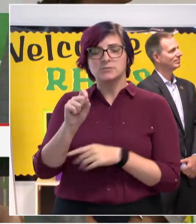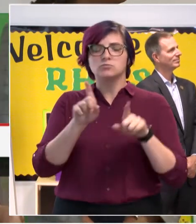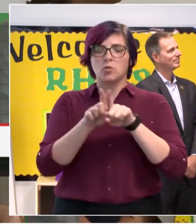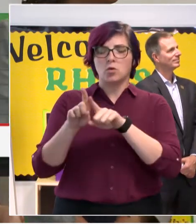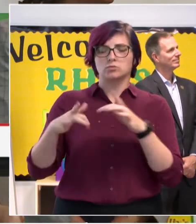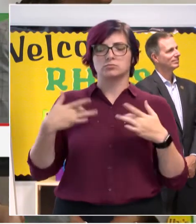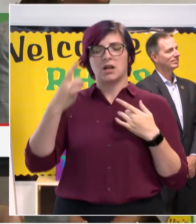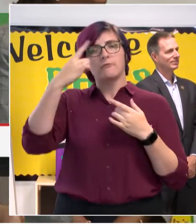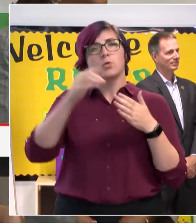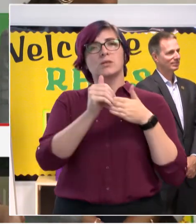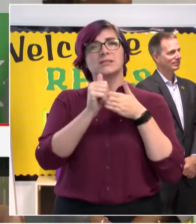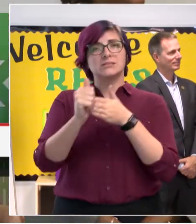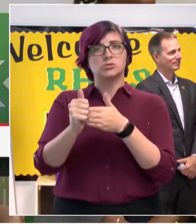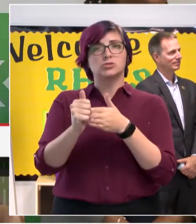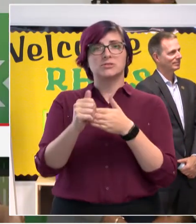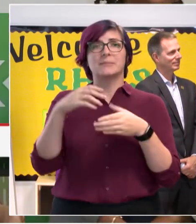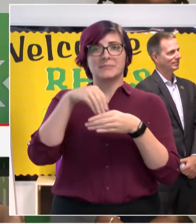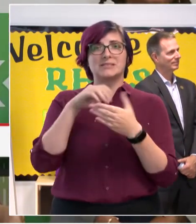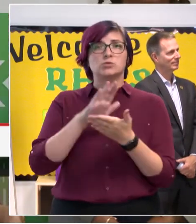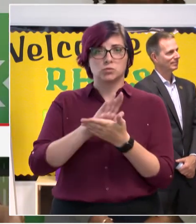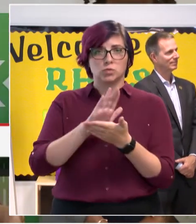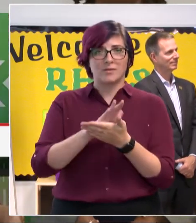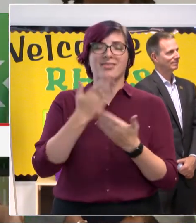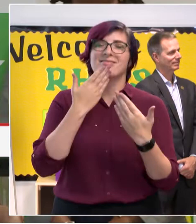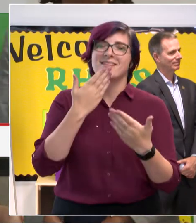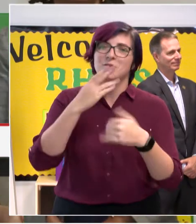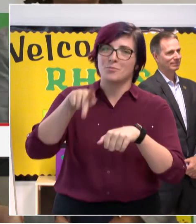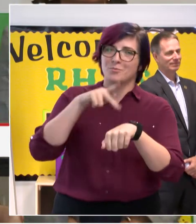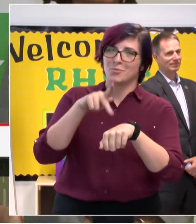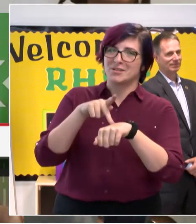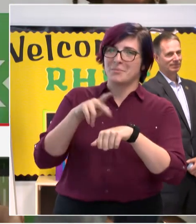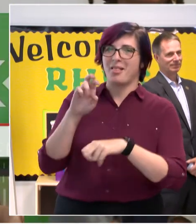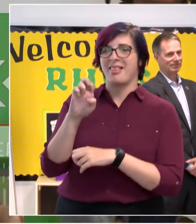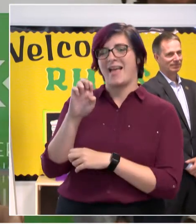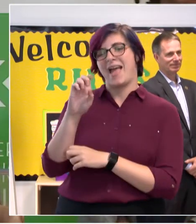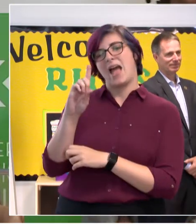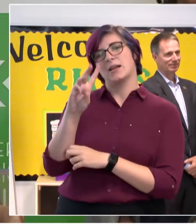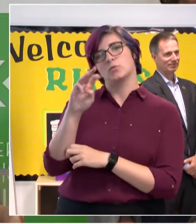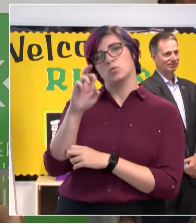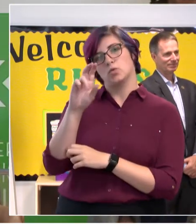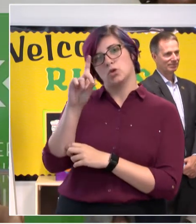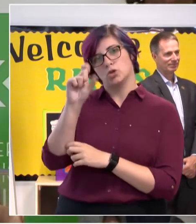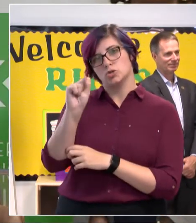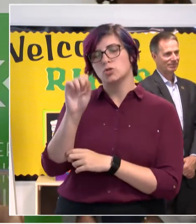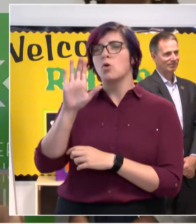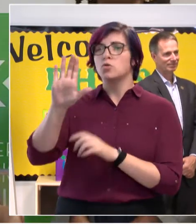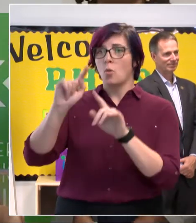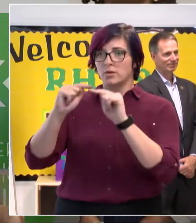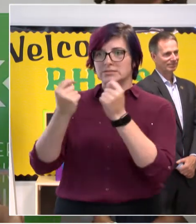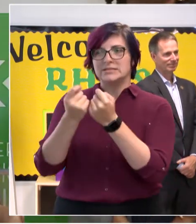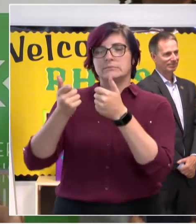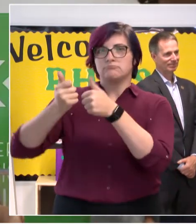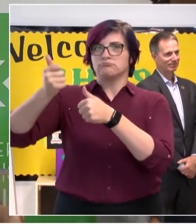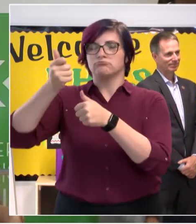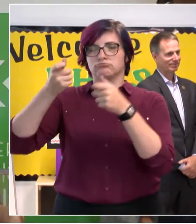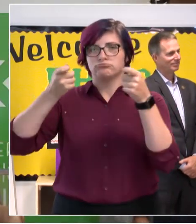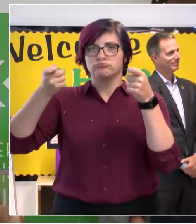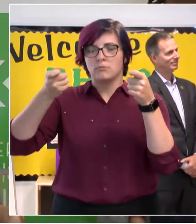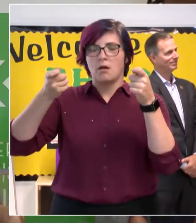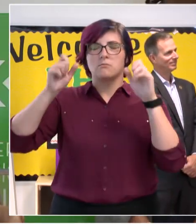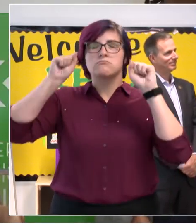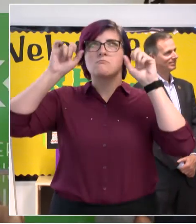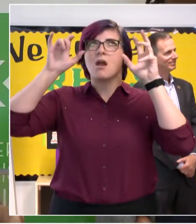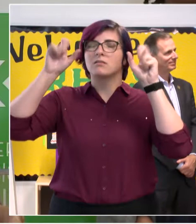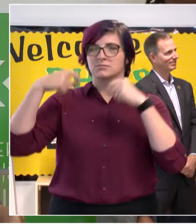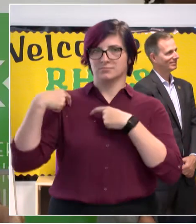in our schools. Thank you, Principal Edwards. You and your administrative team have been phenomenal. I know in our visits we talked